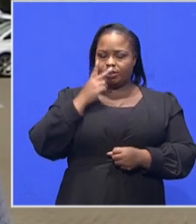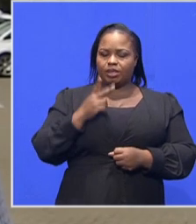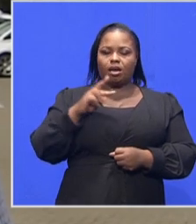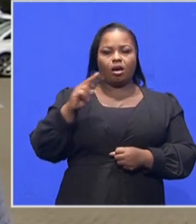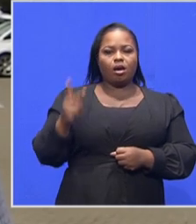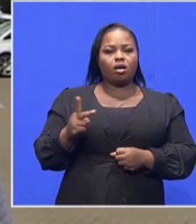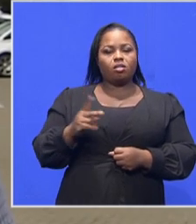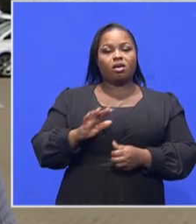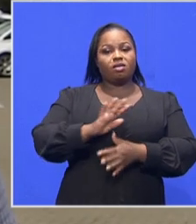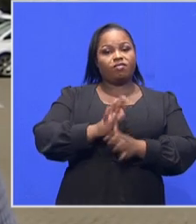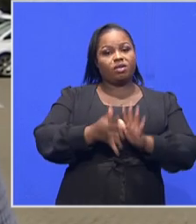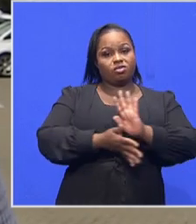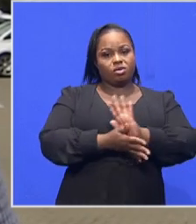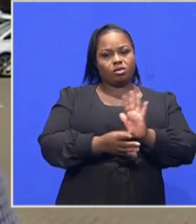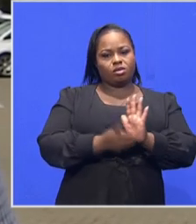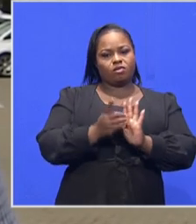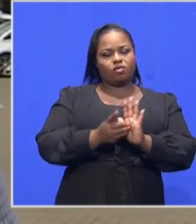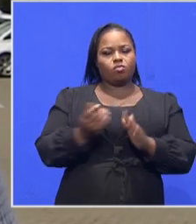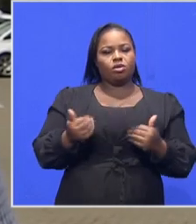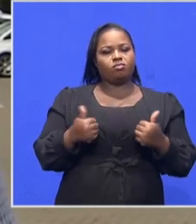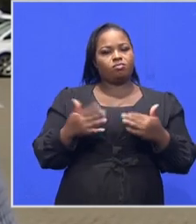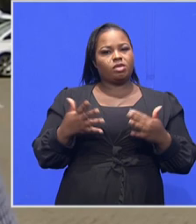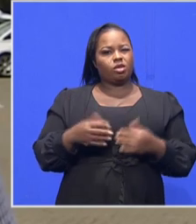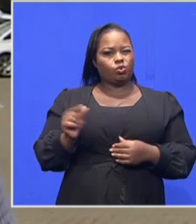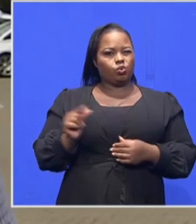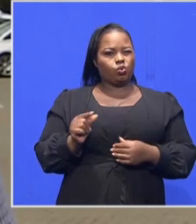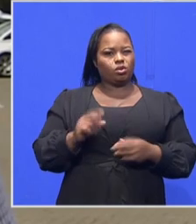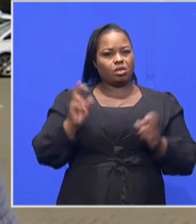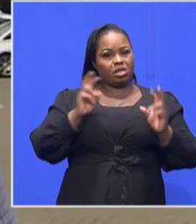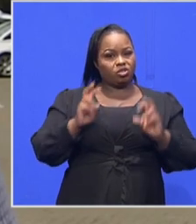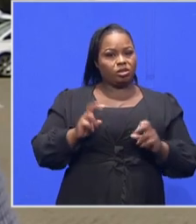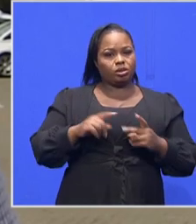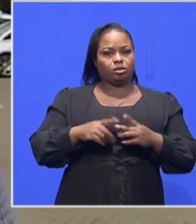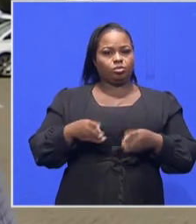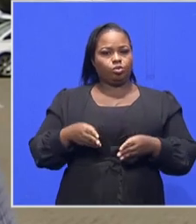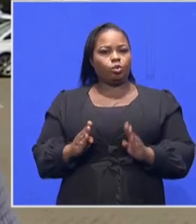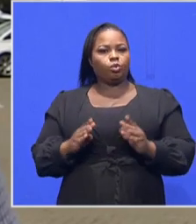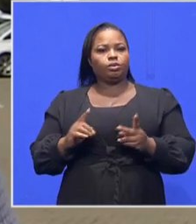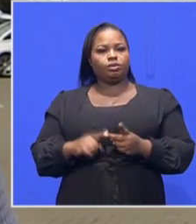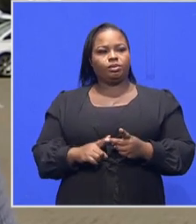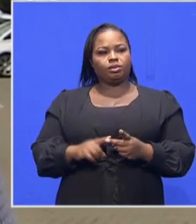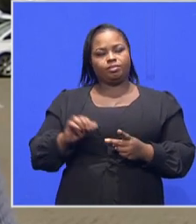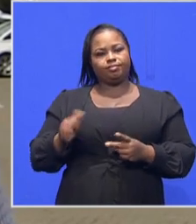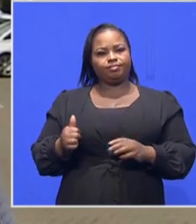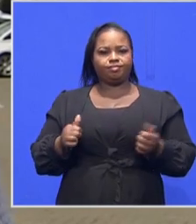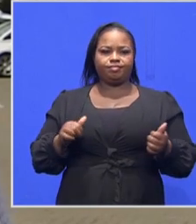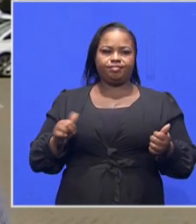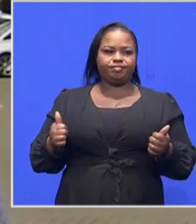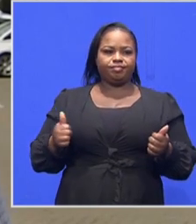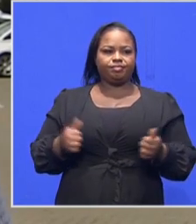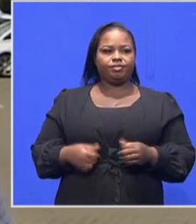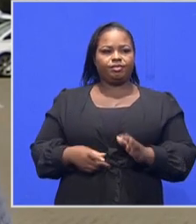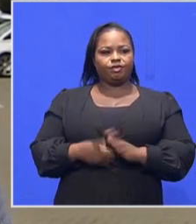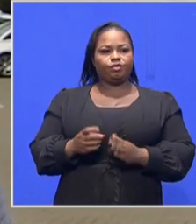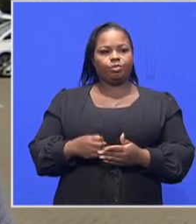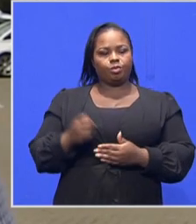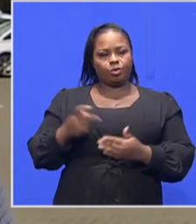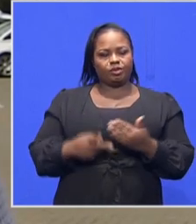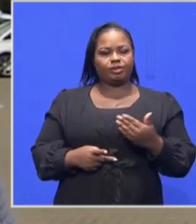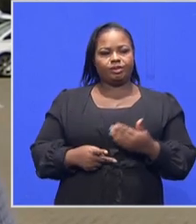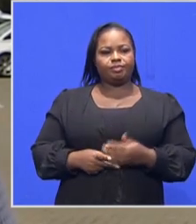infrastructure developments already starting to happen, electricity, roads, and other infrastructure development projects that